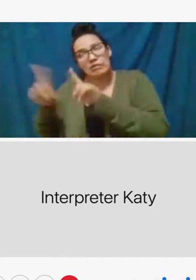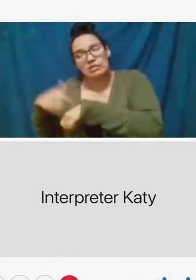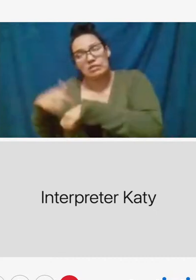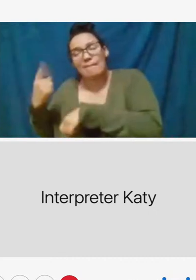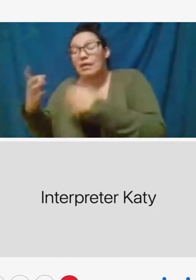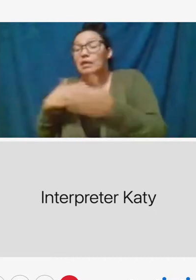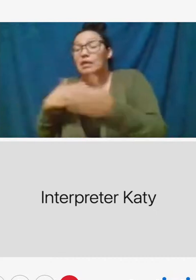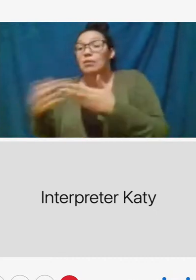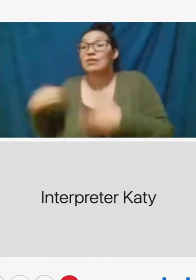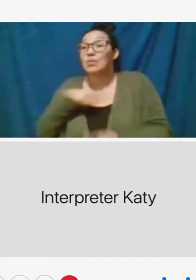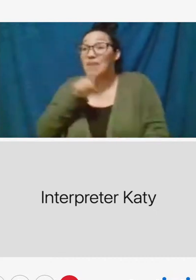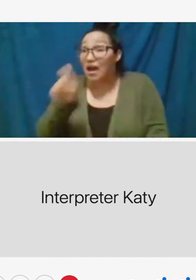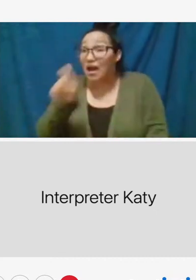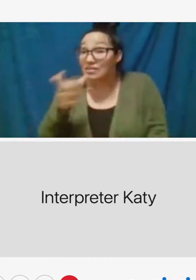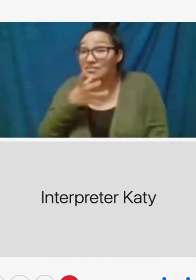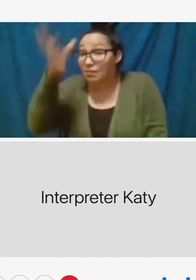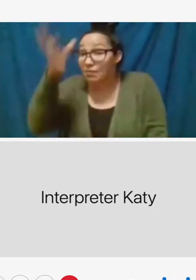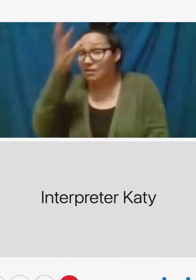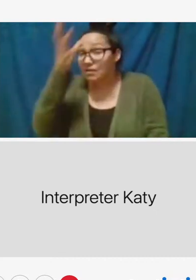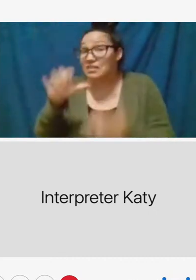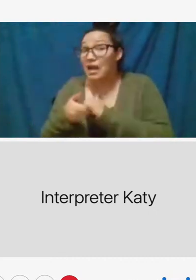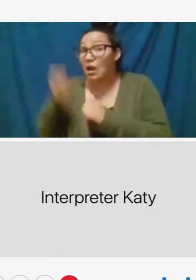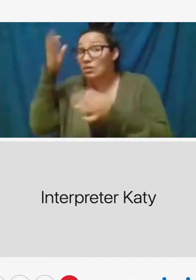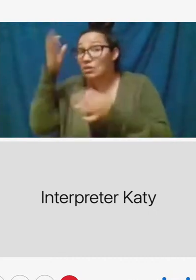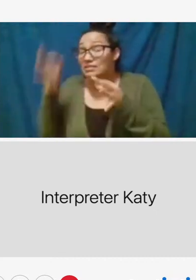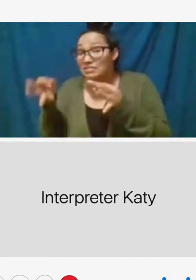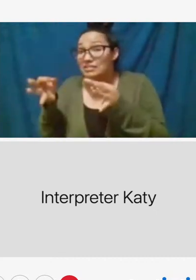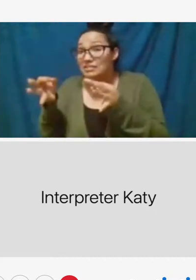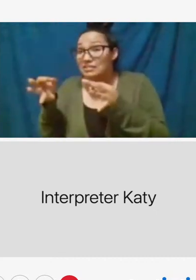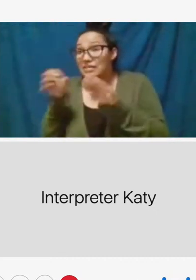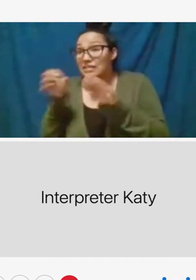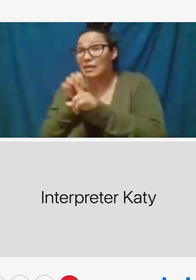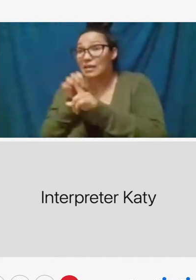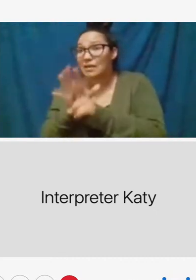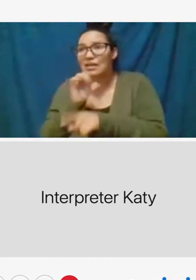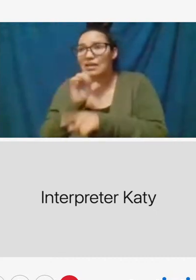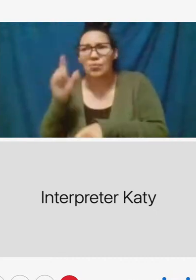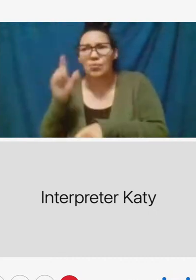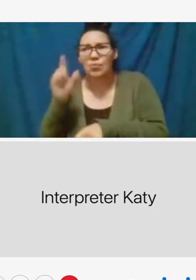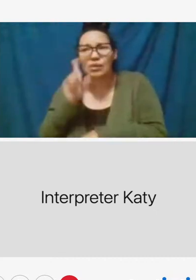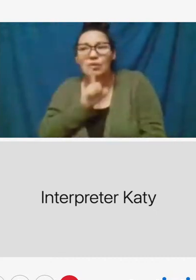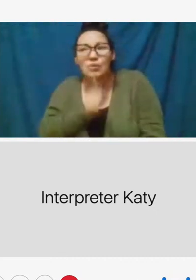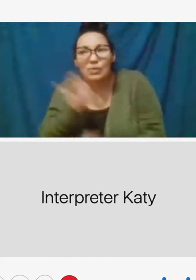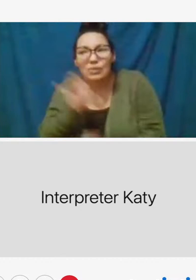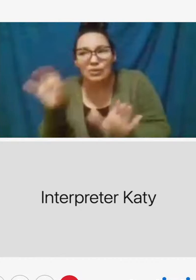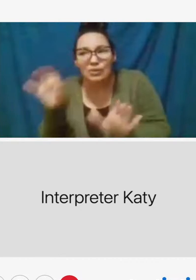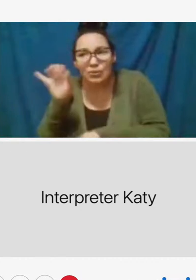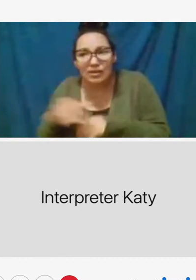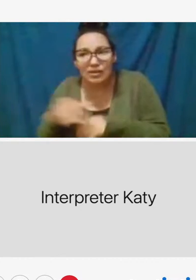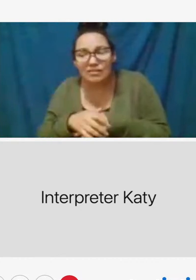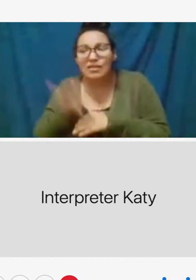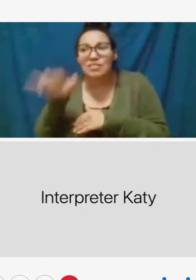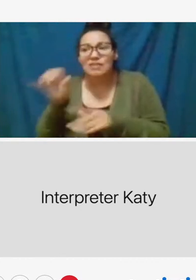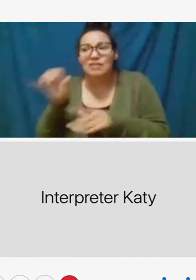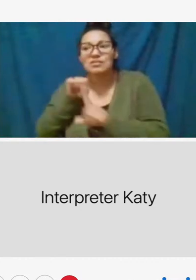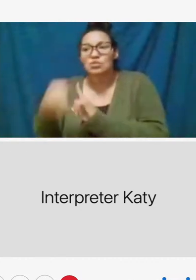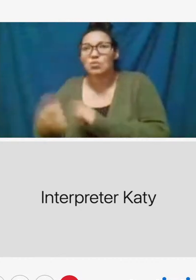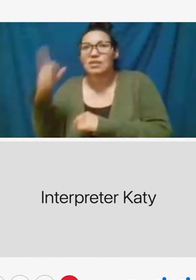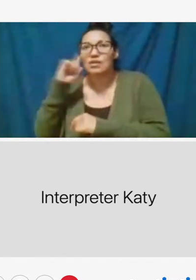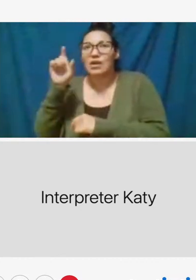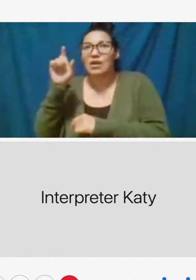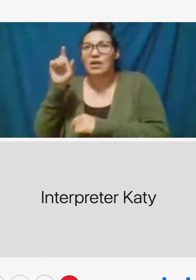those decisions impact them I don't think we really do this is one of those instances where I think we have to get feedback from